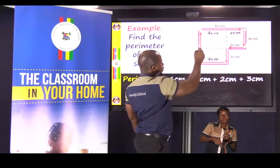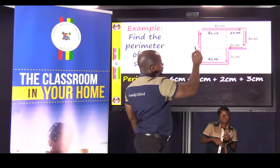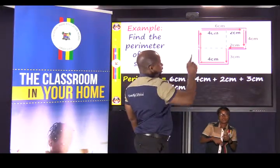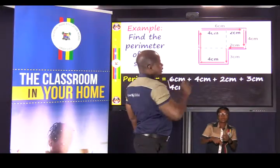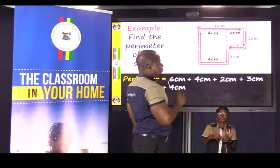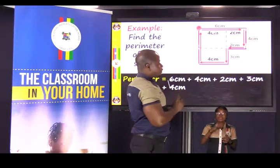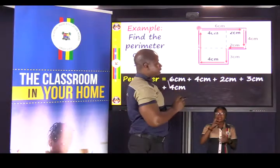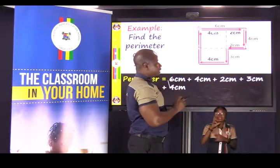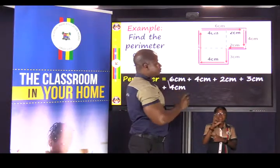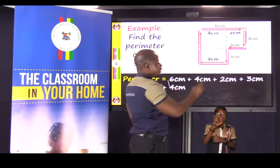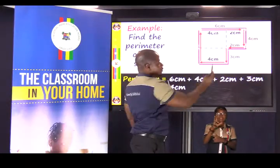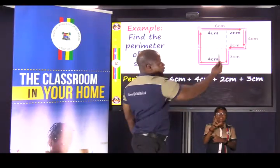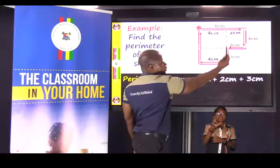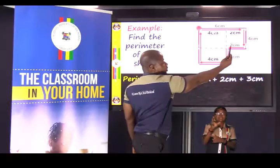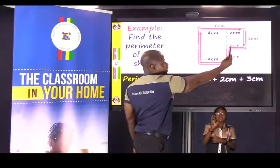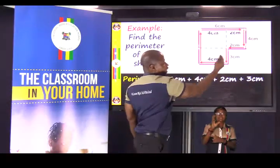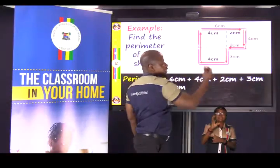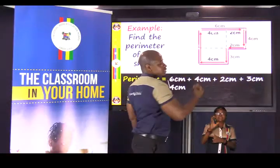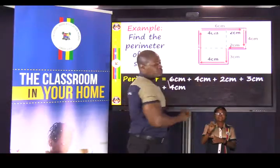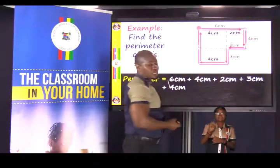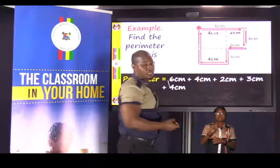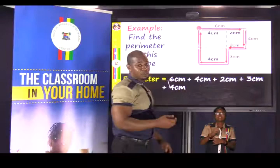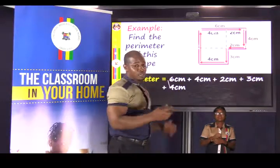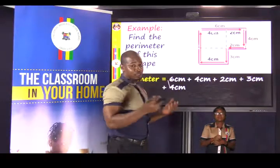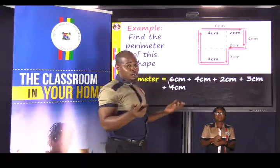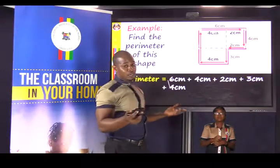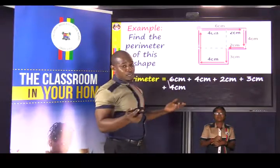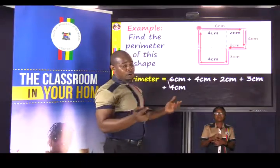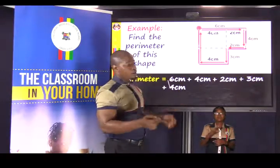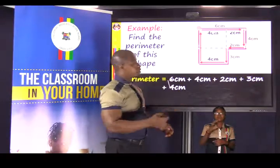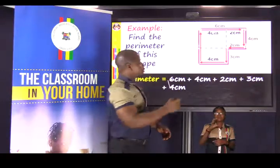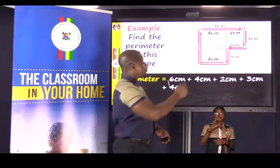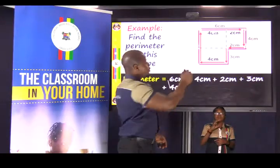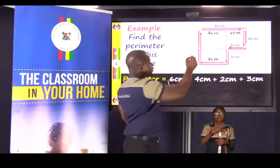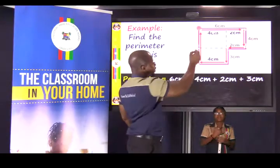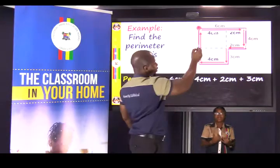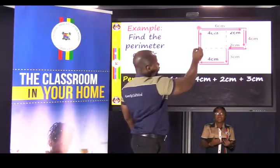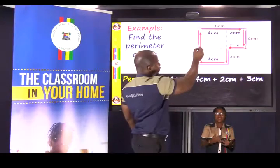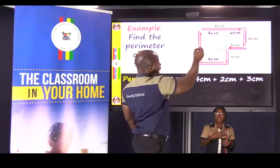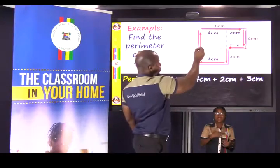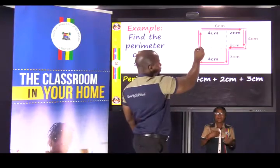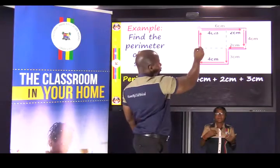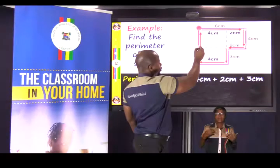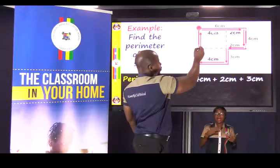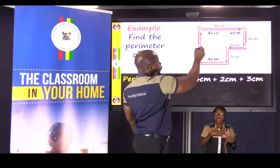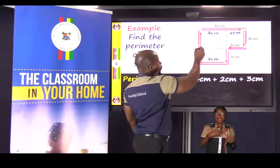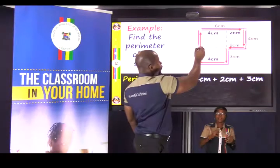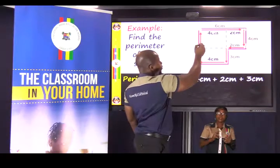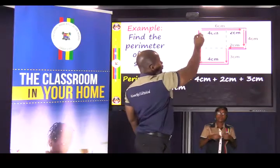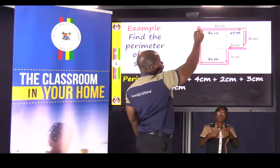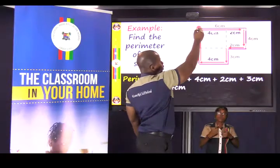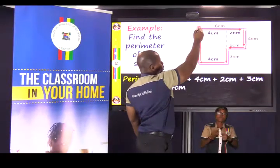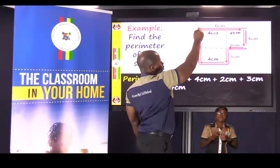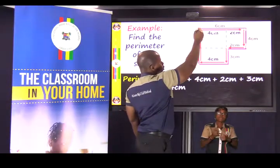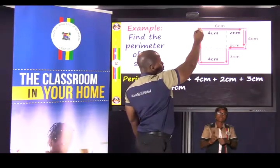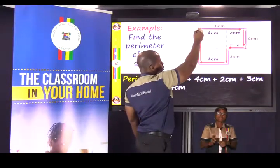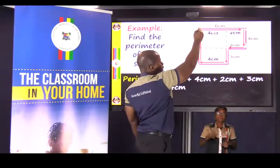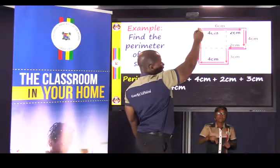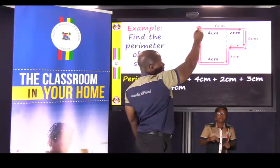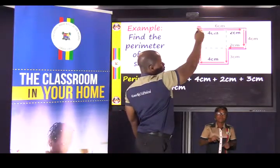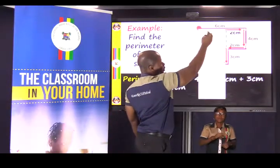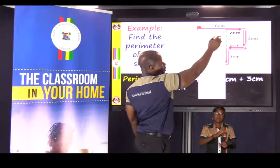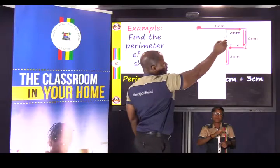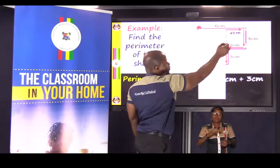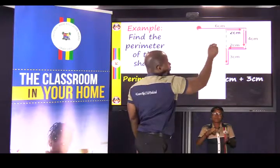this point is 3 centimeters because the other side is 3 centimeters in a rectangle. Now, I'm here. Going from here to here,